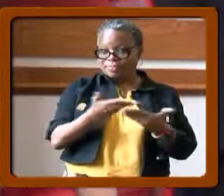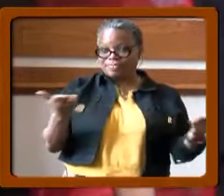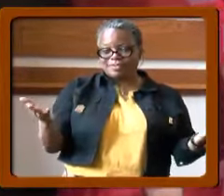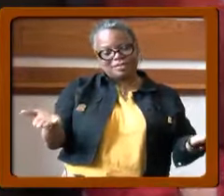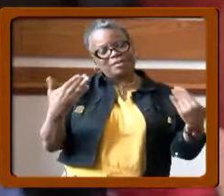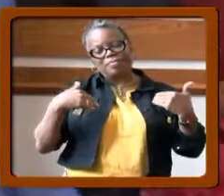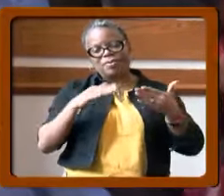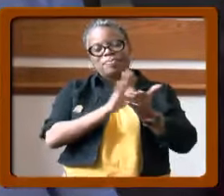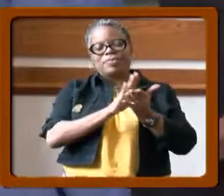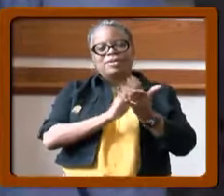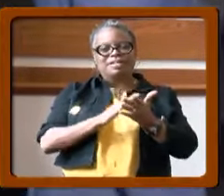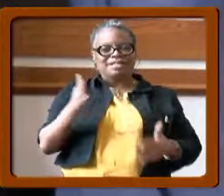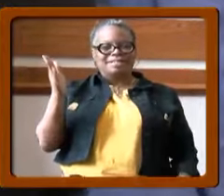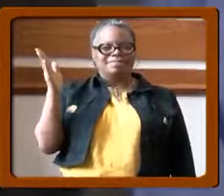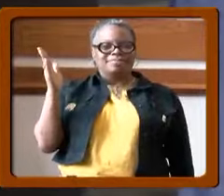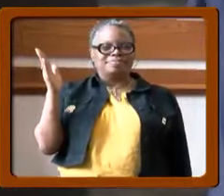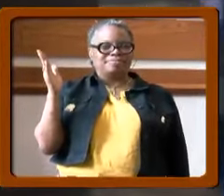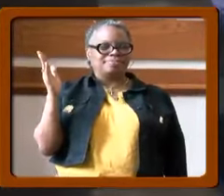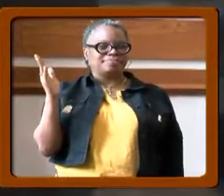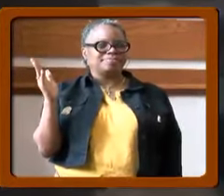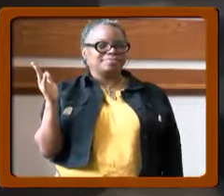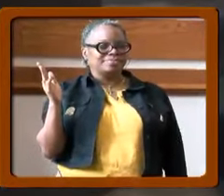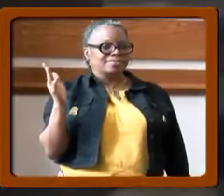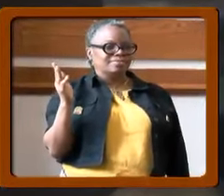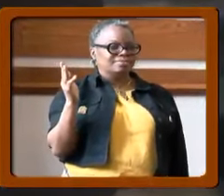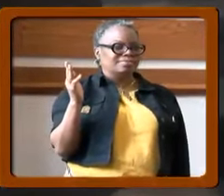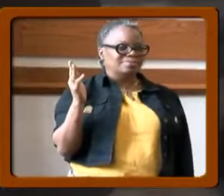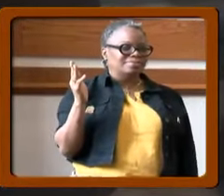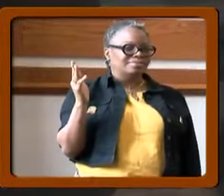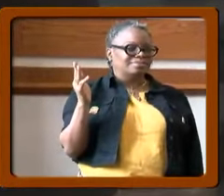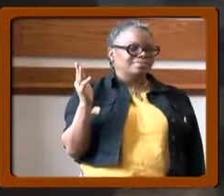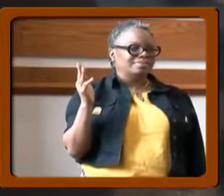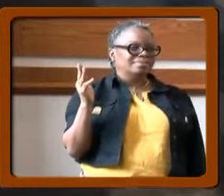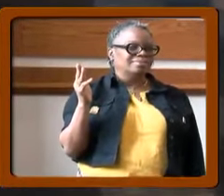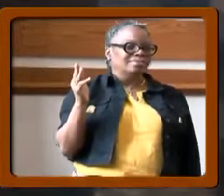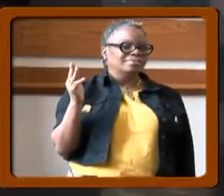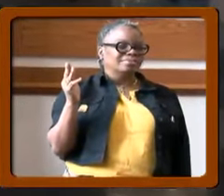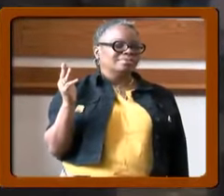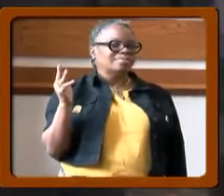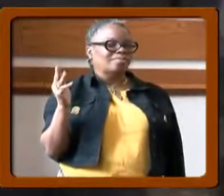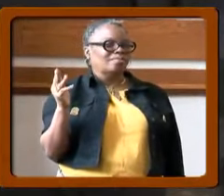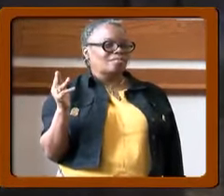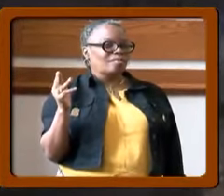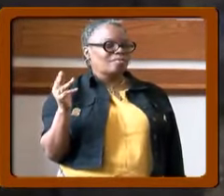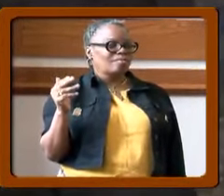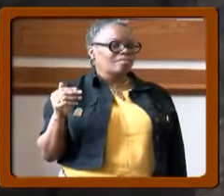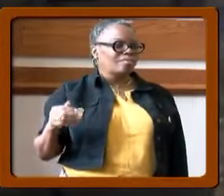Come on, praise God, praise God, praise God. Praise God.